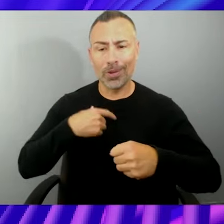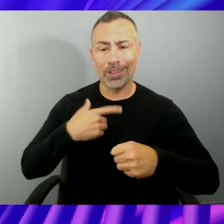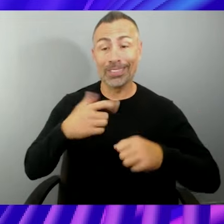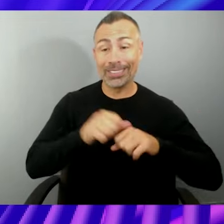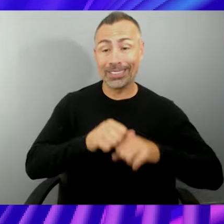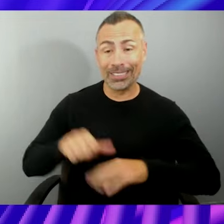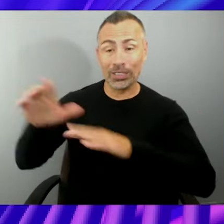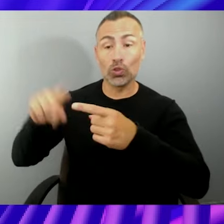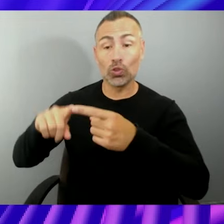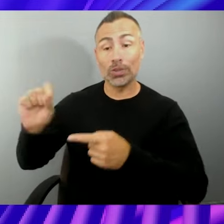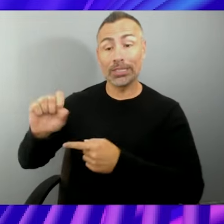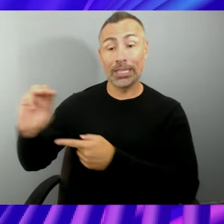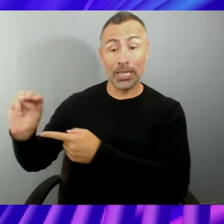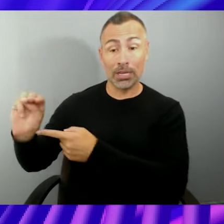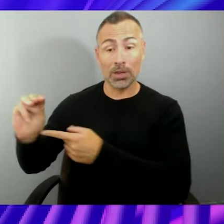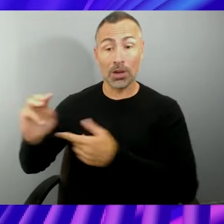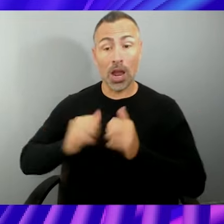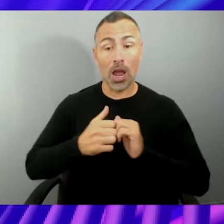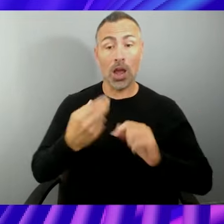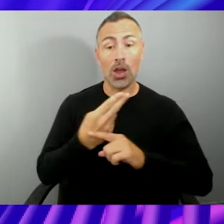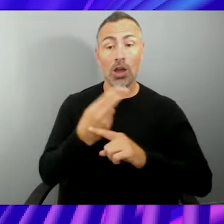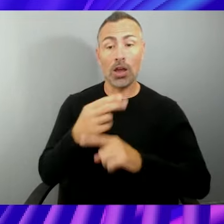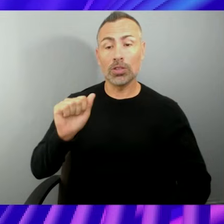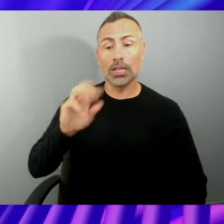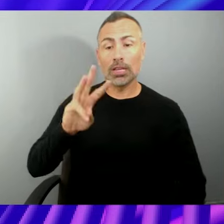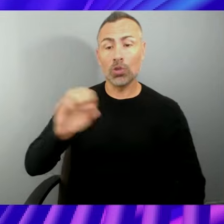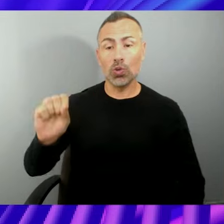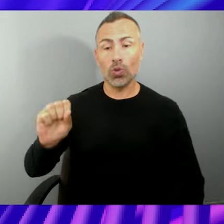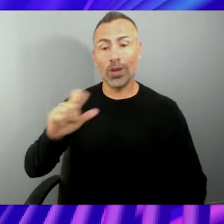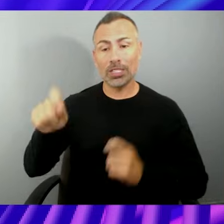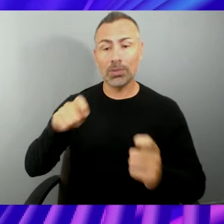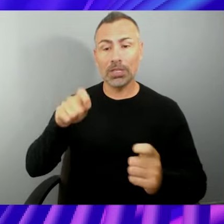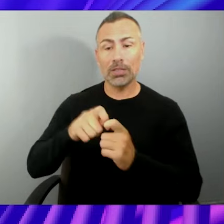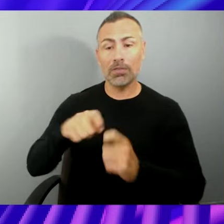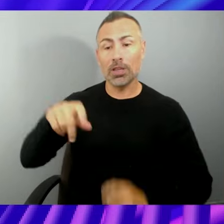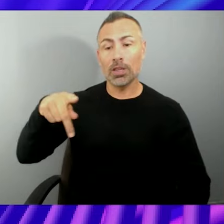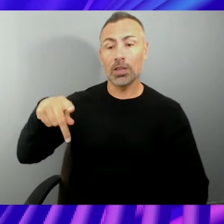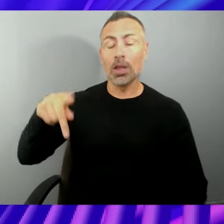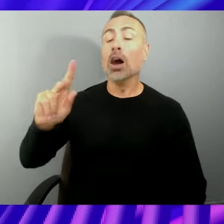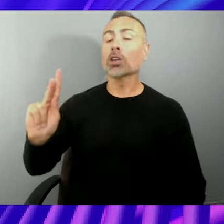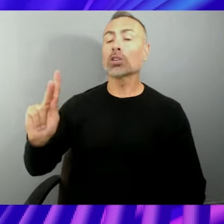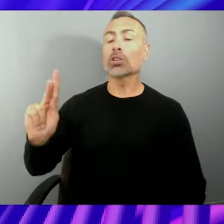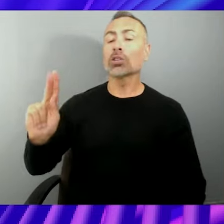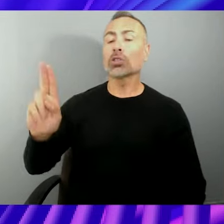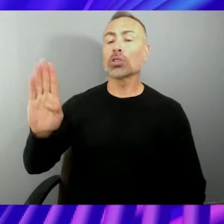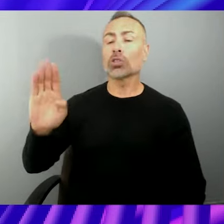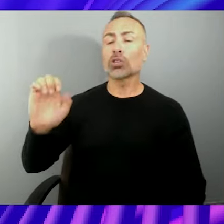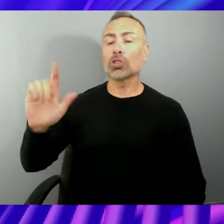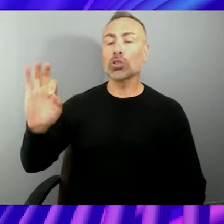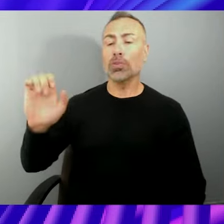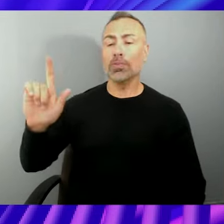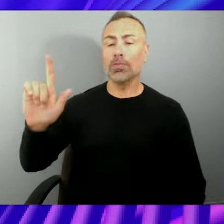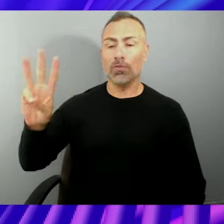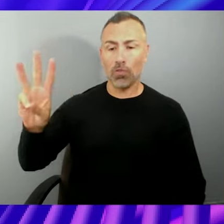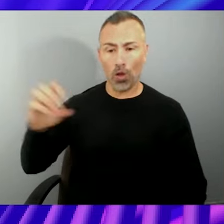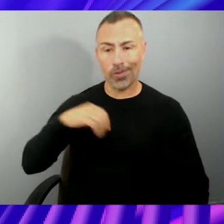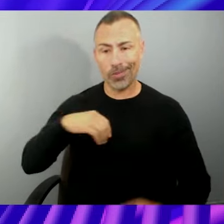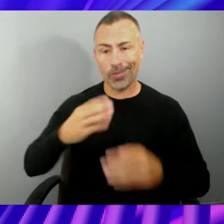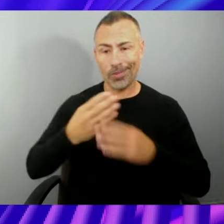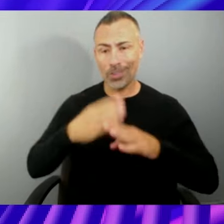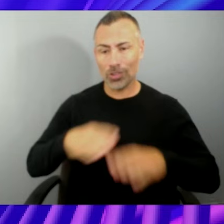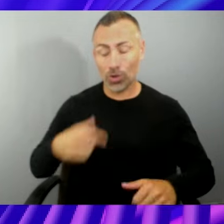going to use AWS specific Kubeflow distribution, which actually adds value over open source Kubeflow through